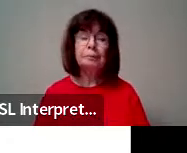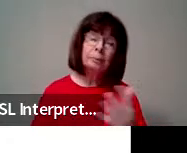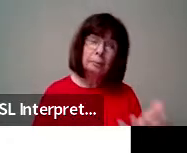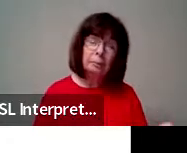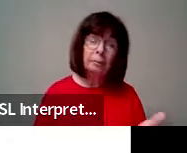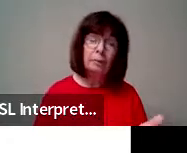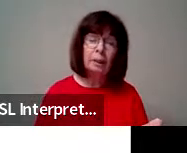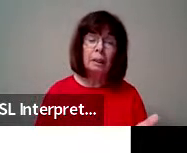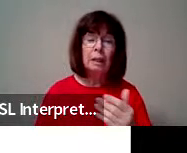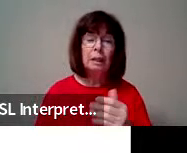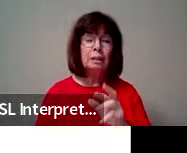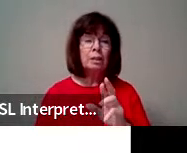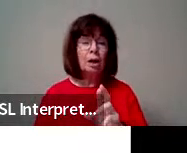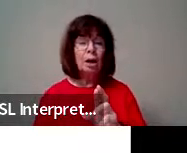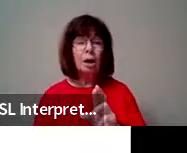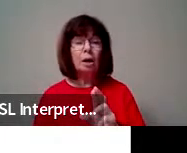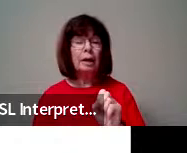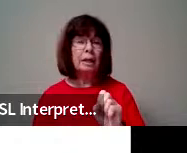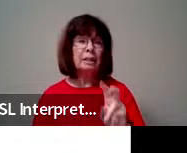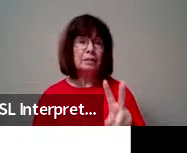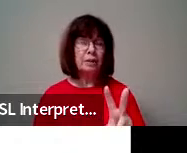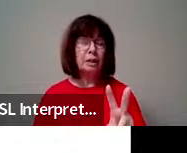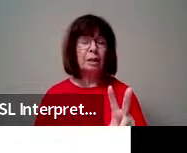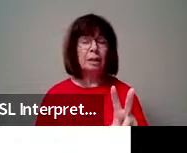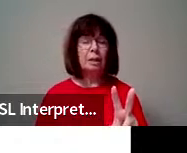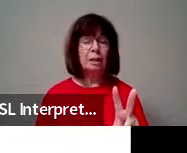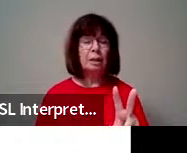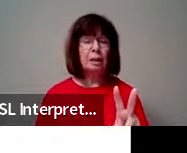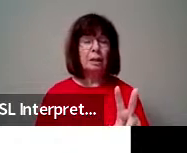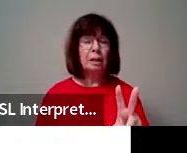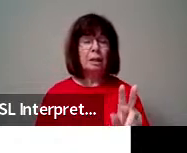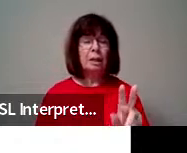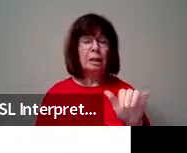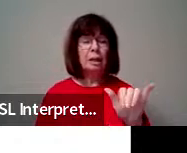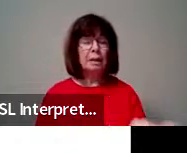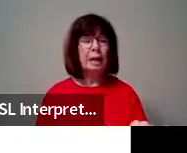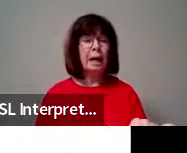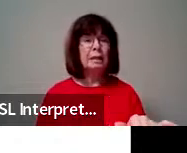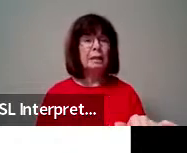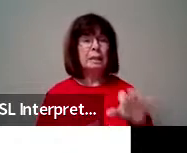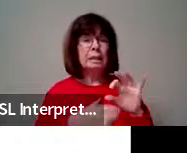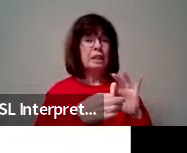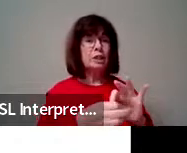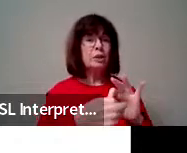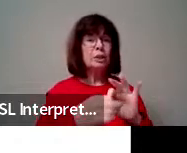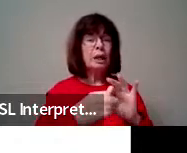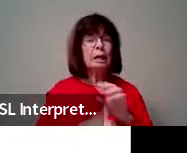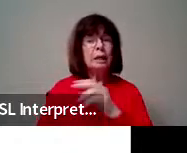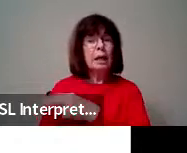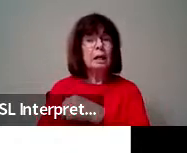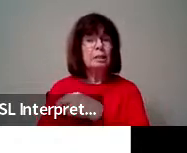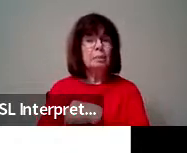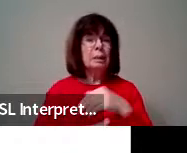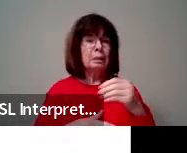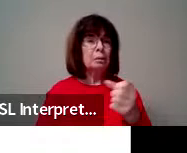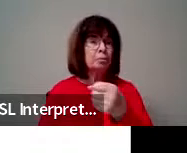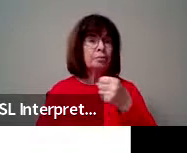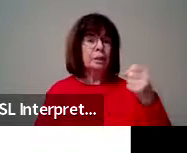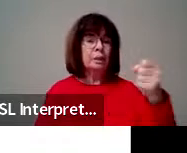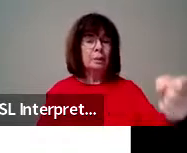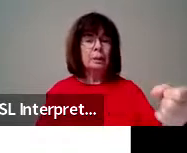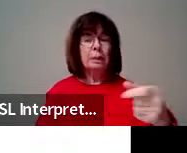Switching gears to RSV. These are RSV-associated hospital admissions at Northern California